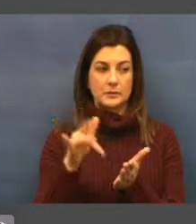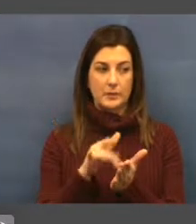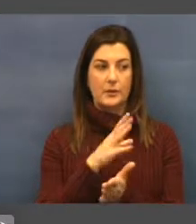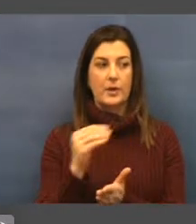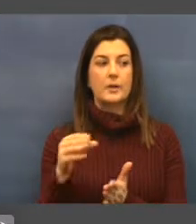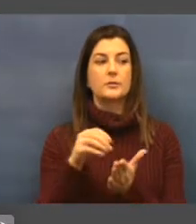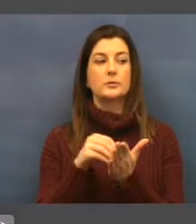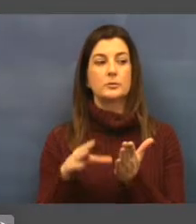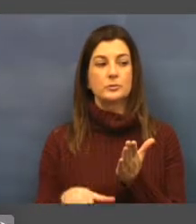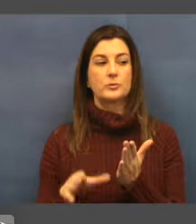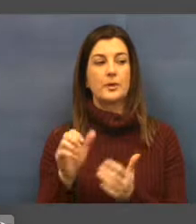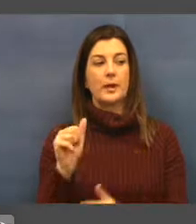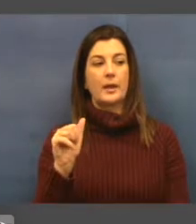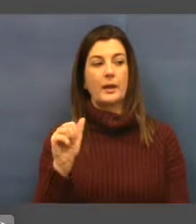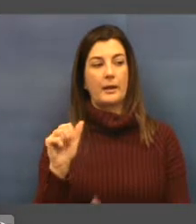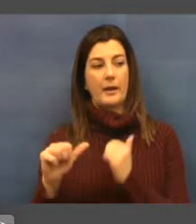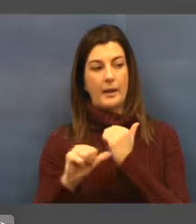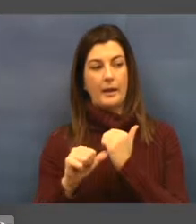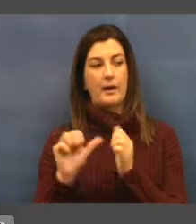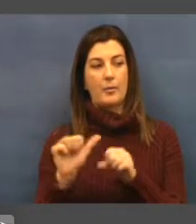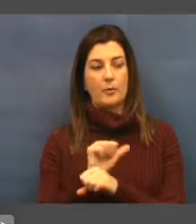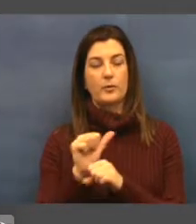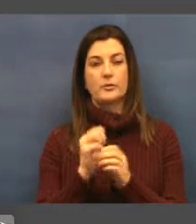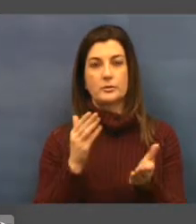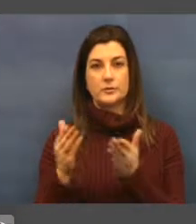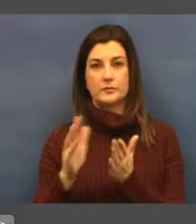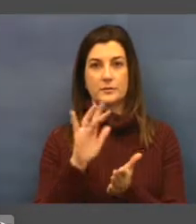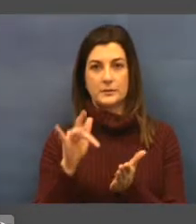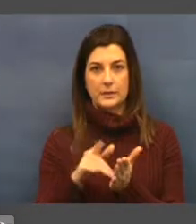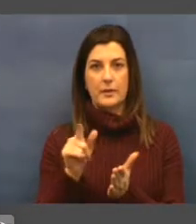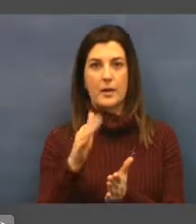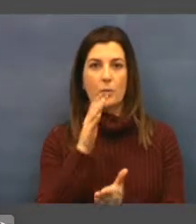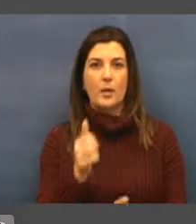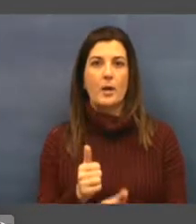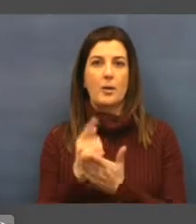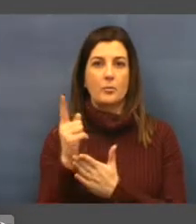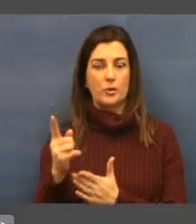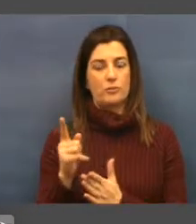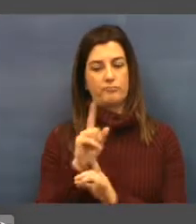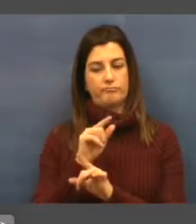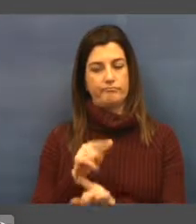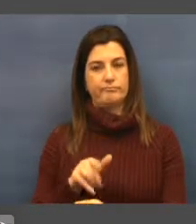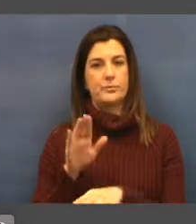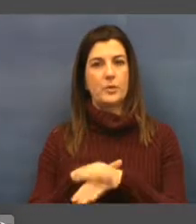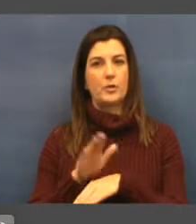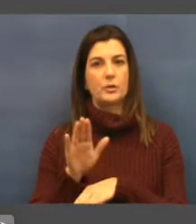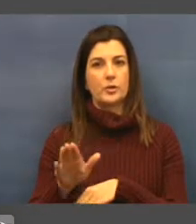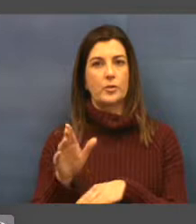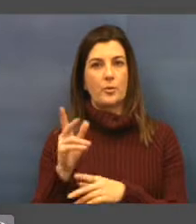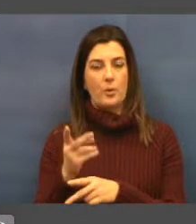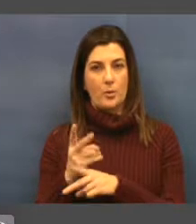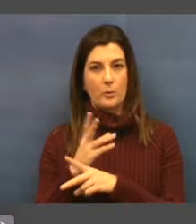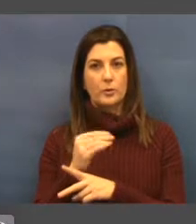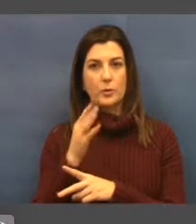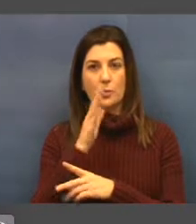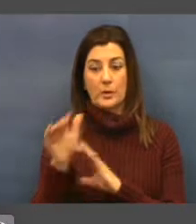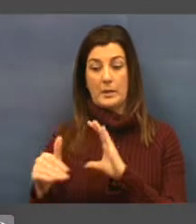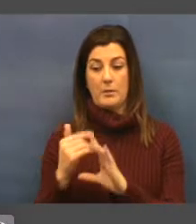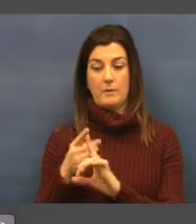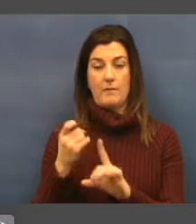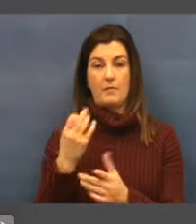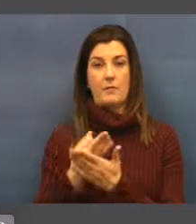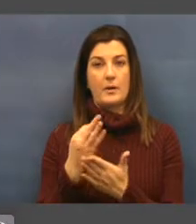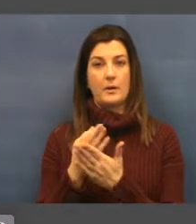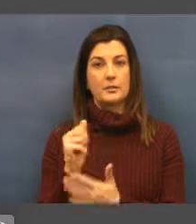to monitor and manage your loans throughout the life cycle of your loan. And you will get an email from the Financial Aid Office